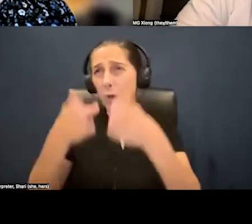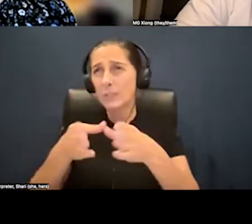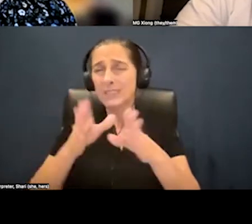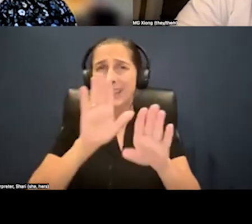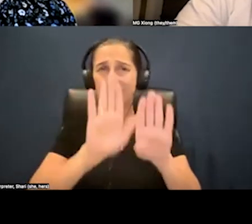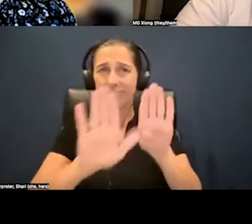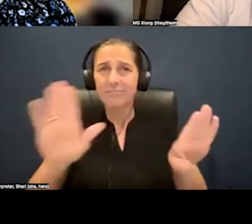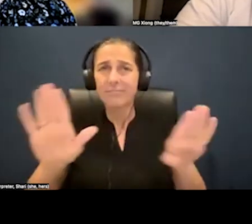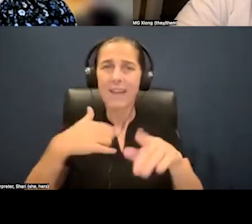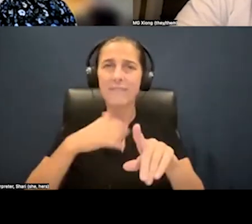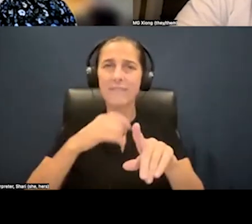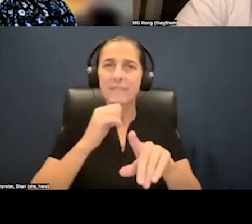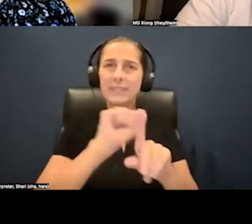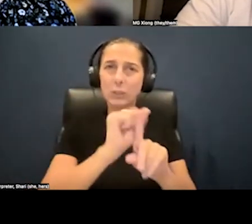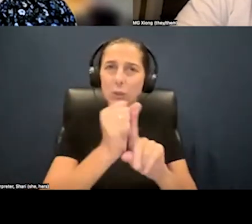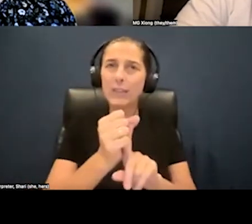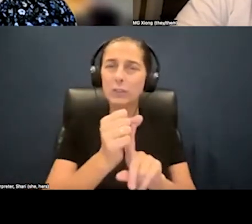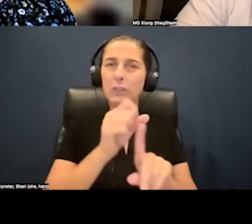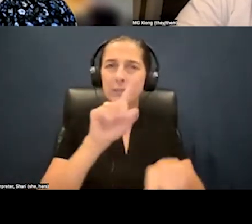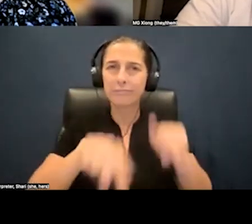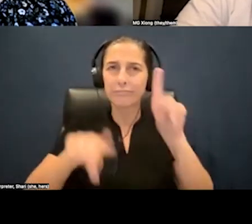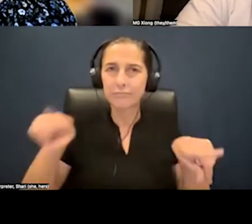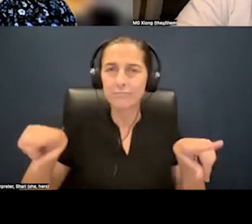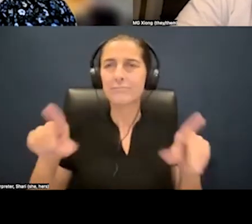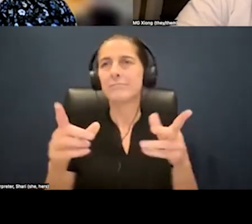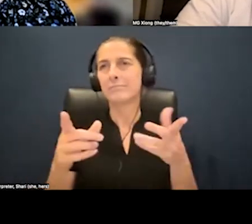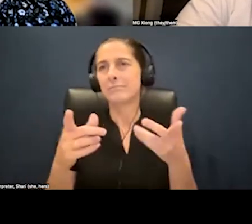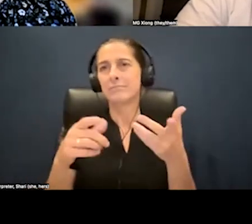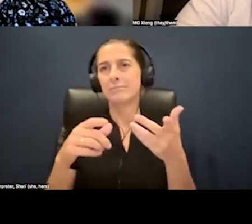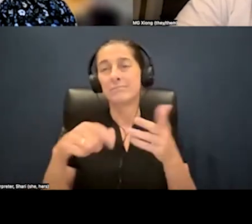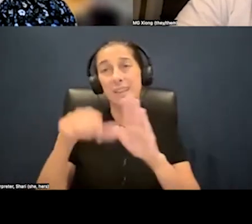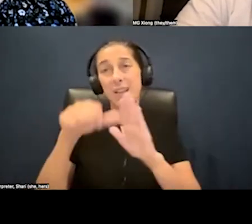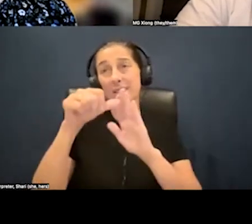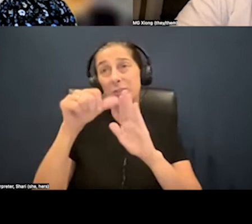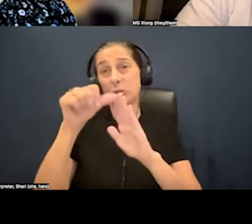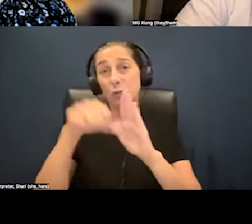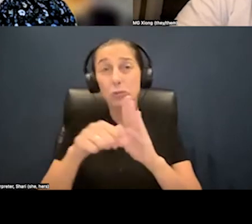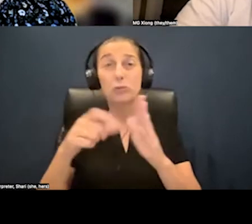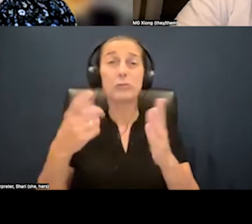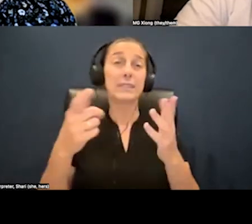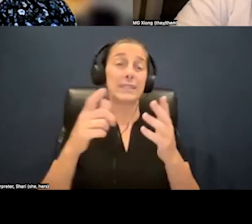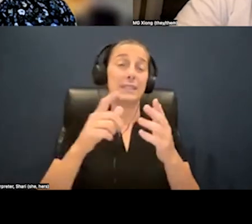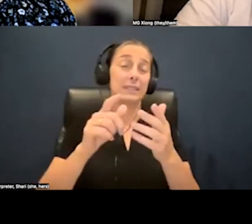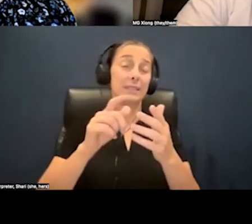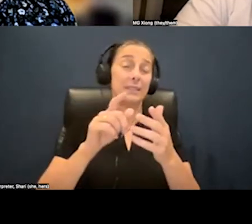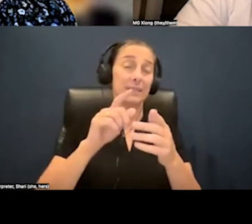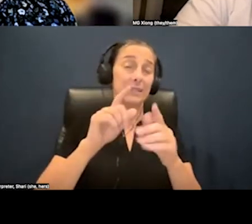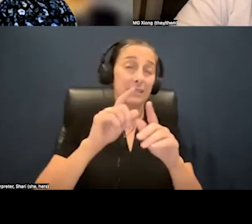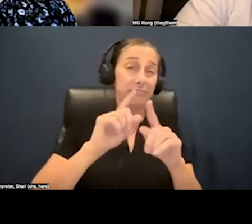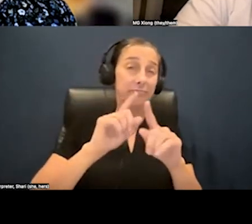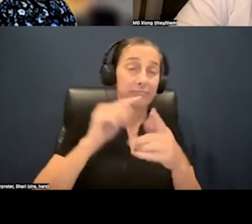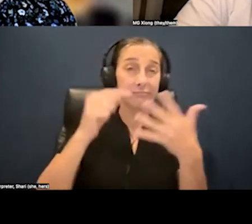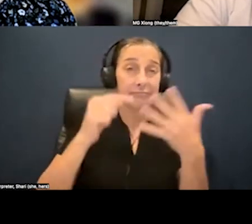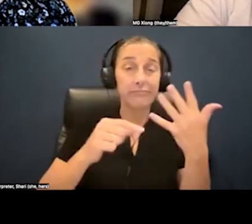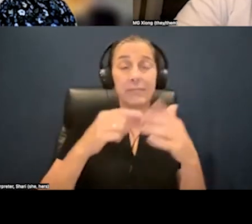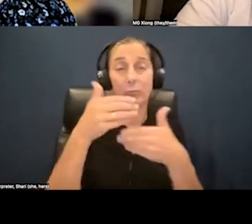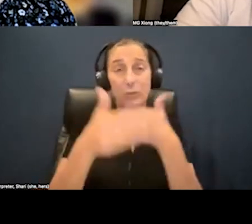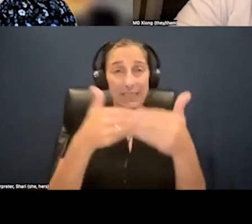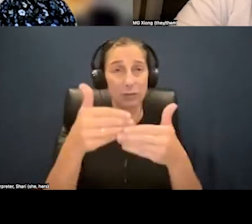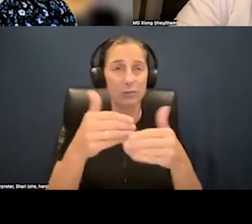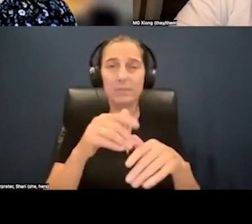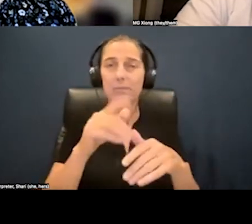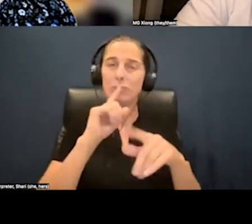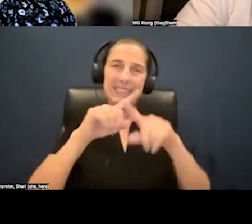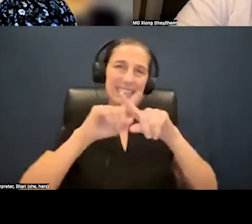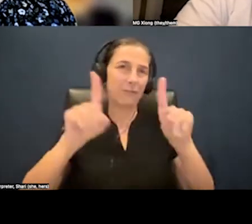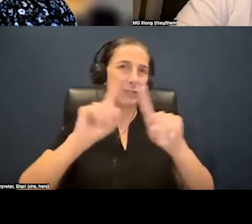and different procedures that really are different for everyone. So just echoing what MG and Claire have